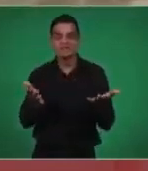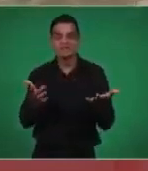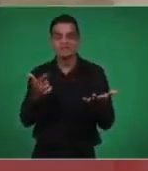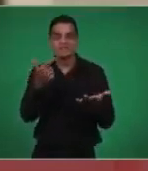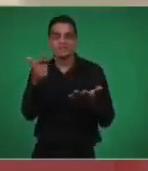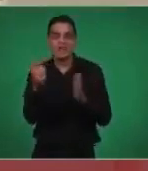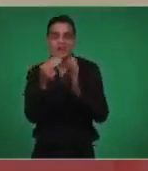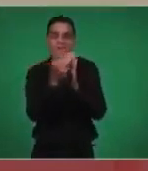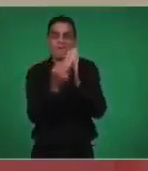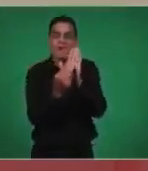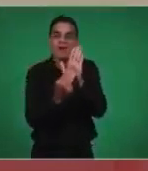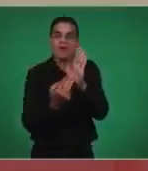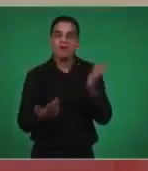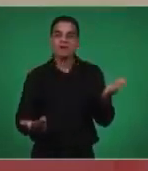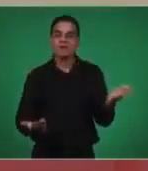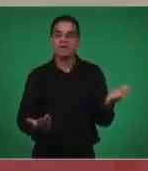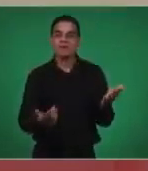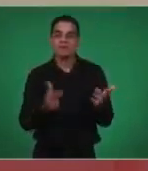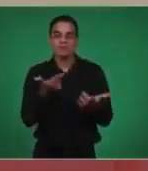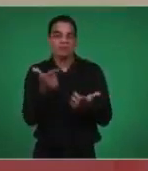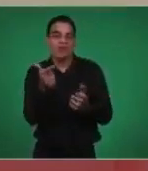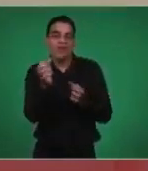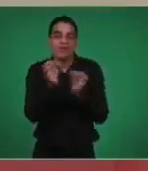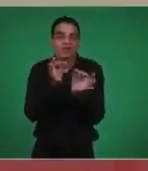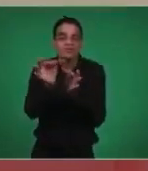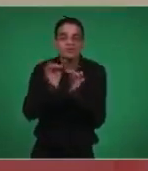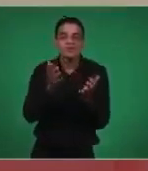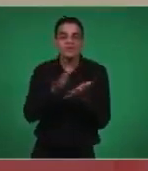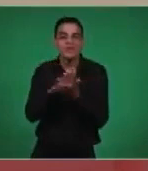doesn't know what to do in their life, they don't have a method